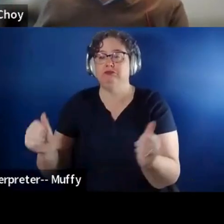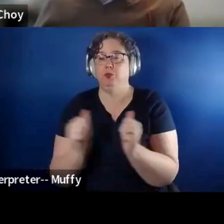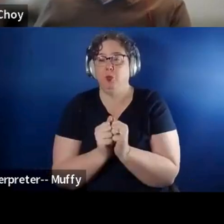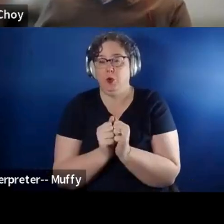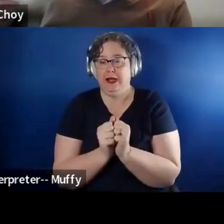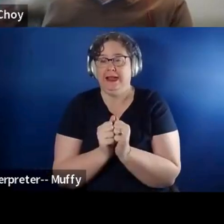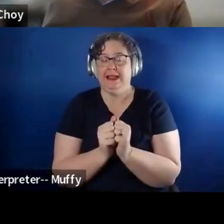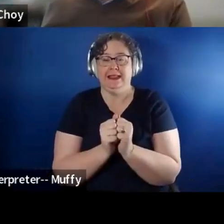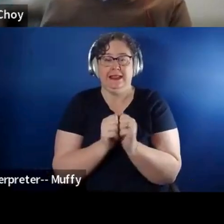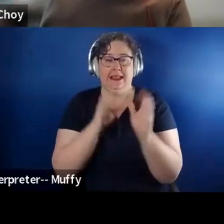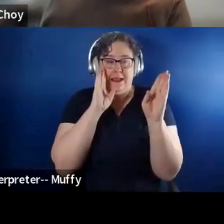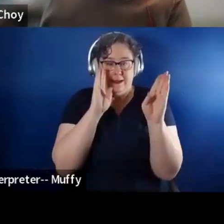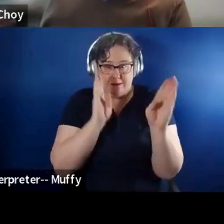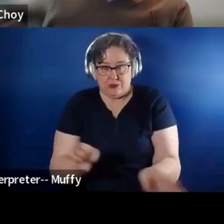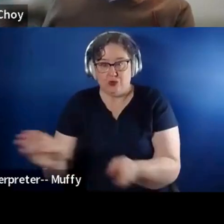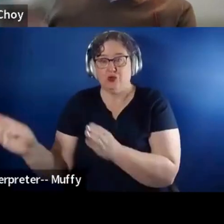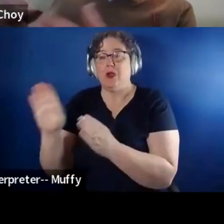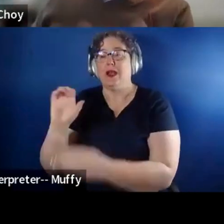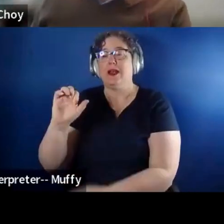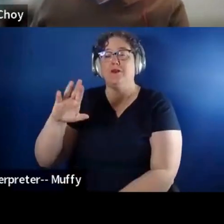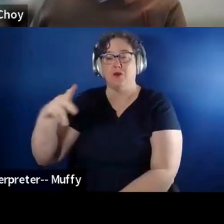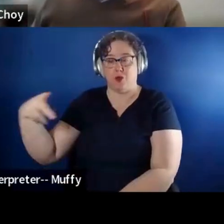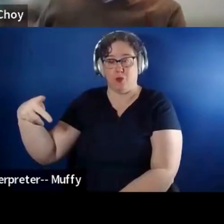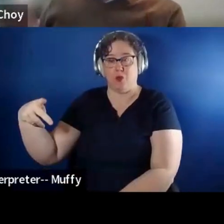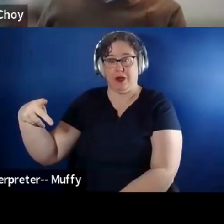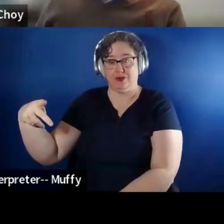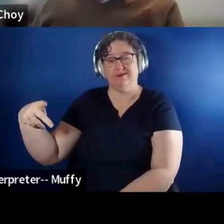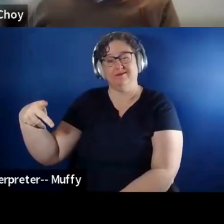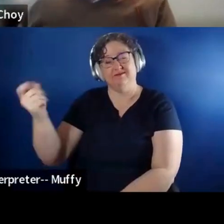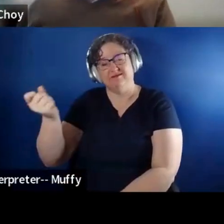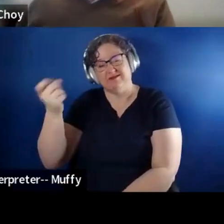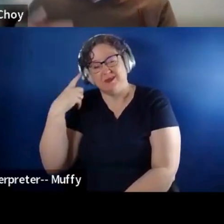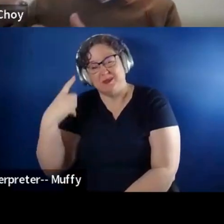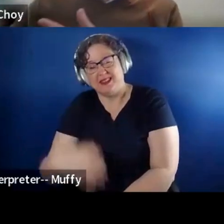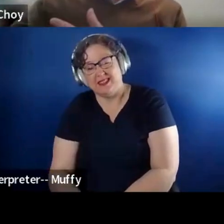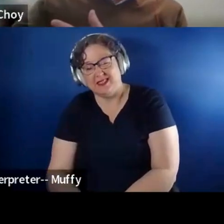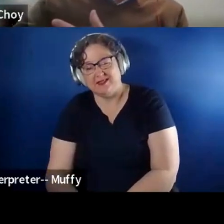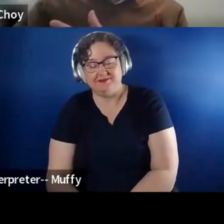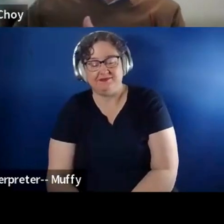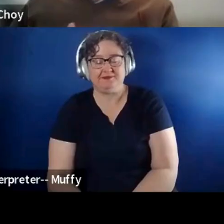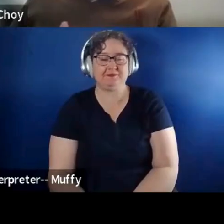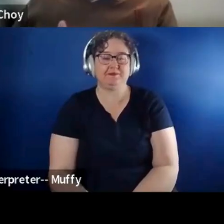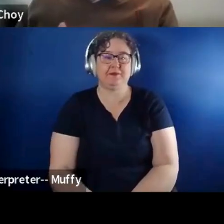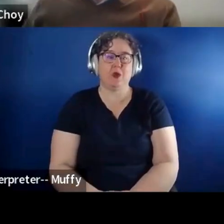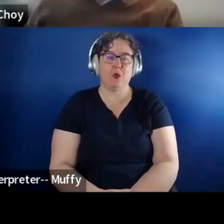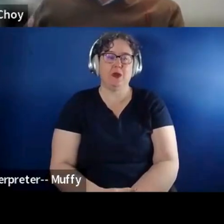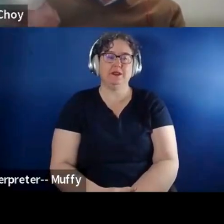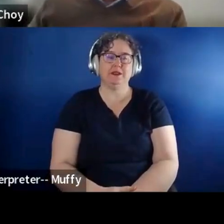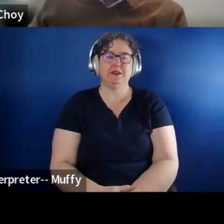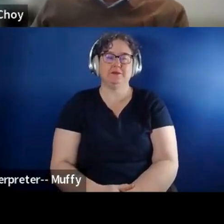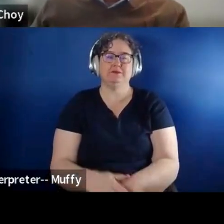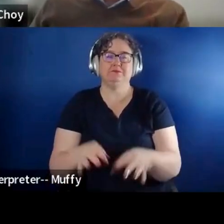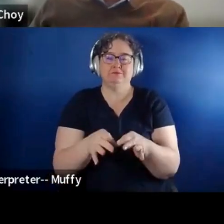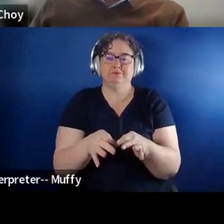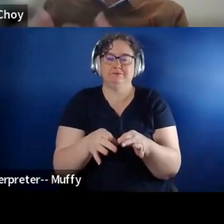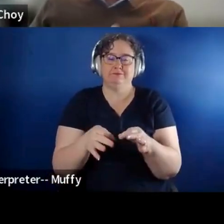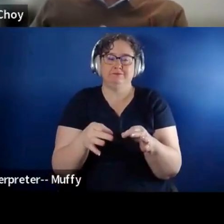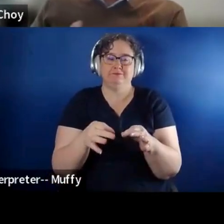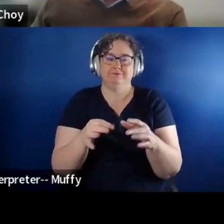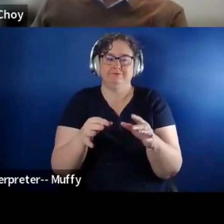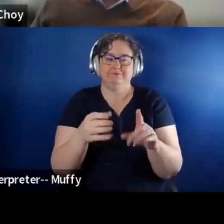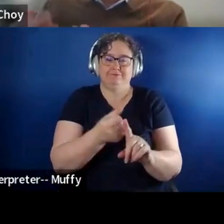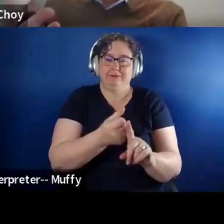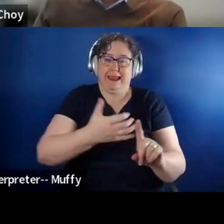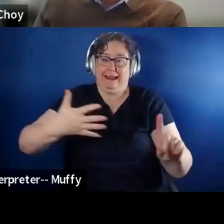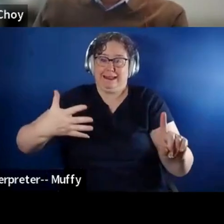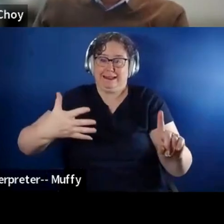the strategy of the corporation, which makes sense. And so it's kind of an extension. And so it allows us to talk with